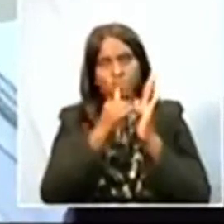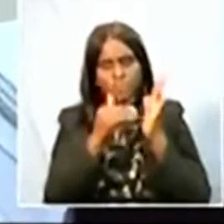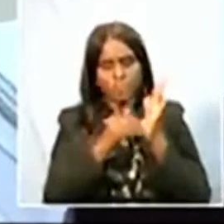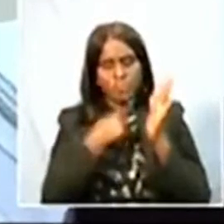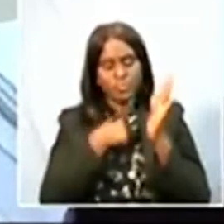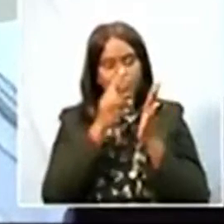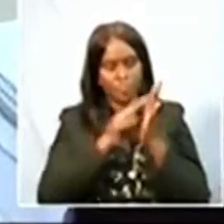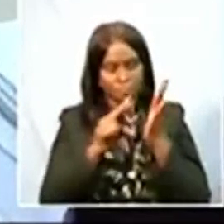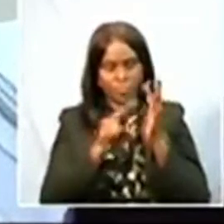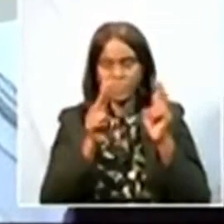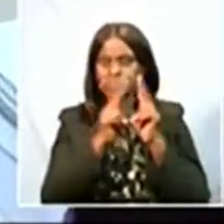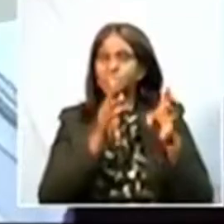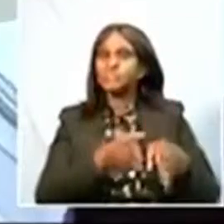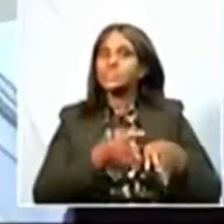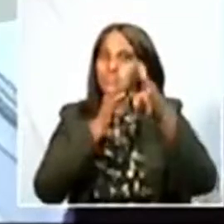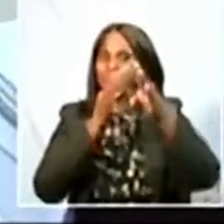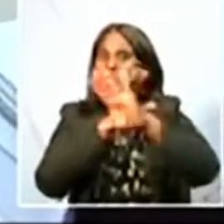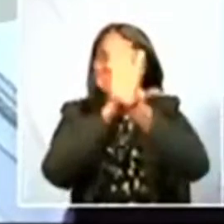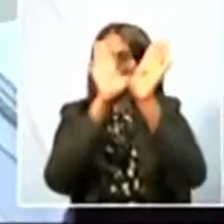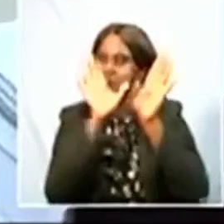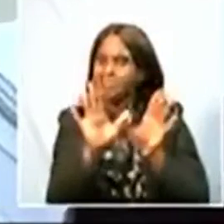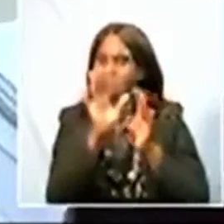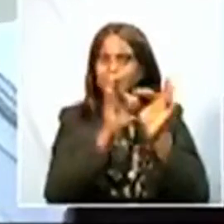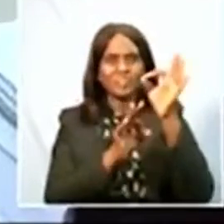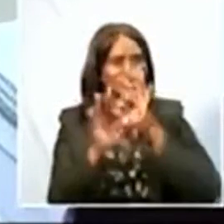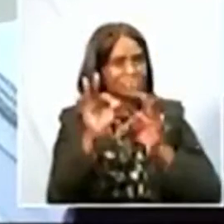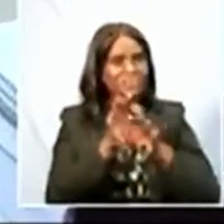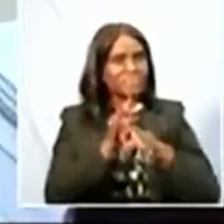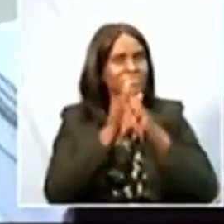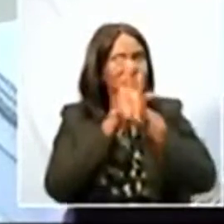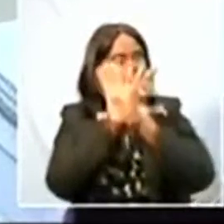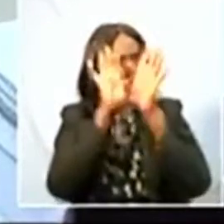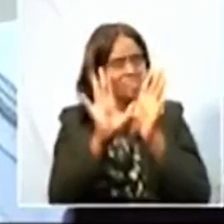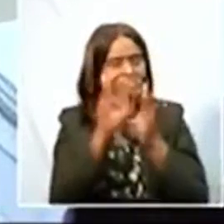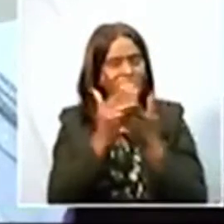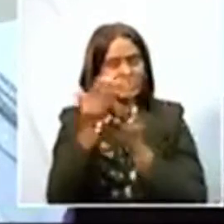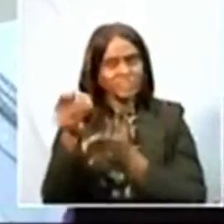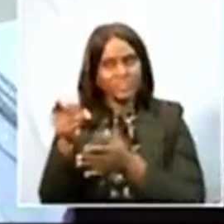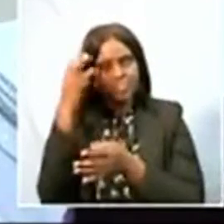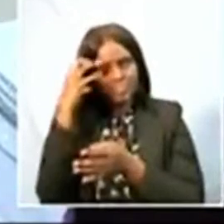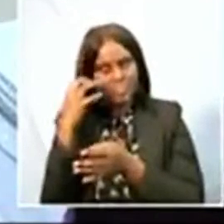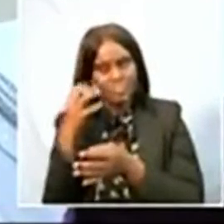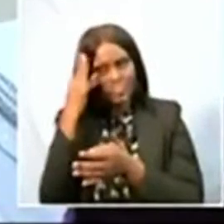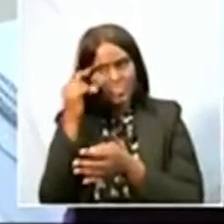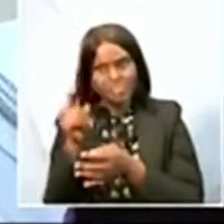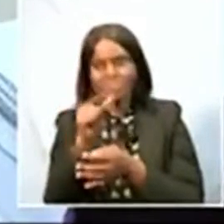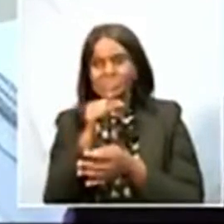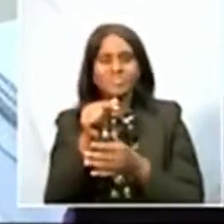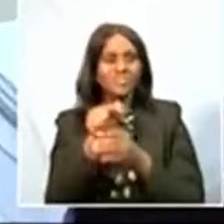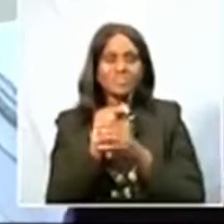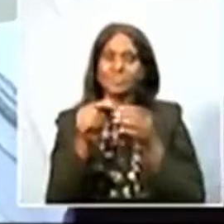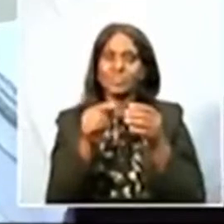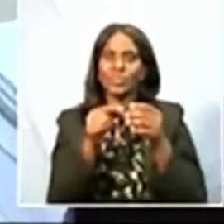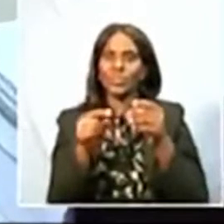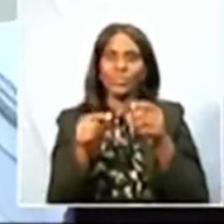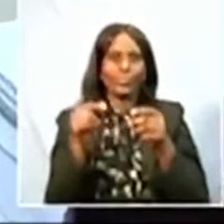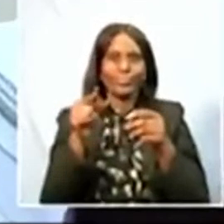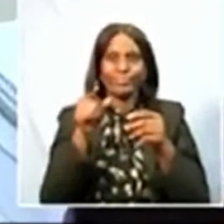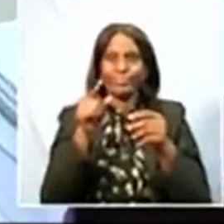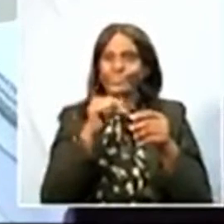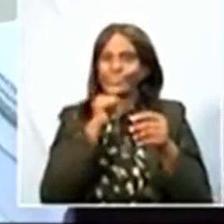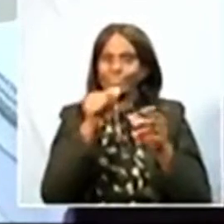read is very straight and very explicit. Procurement officer, why did you go against